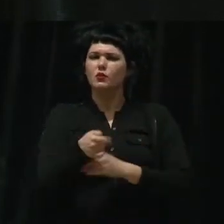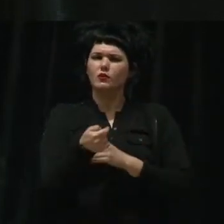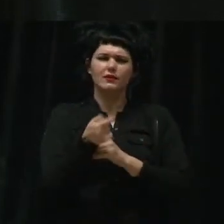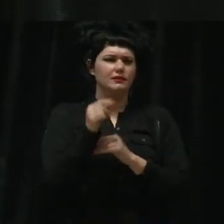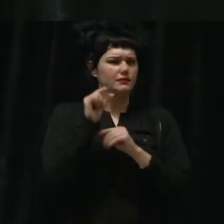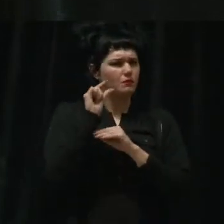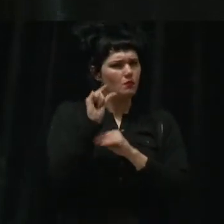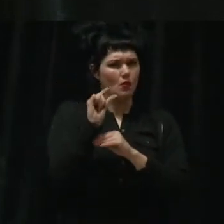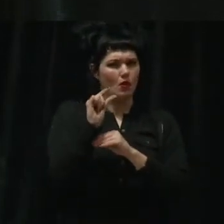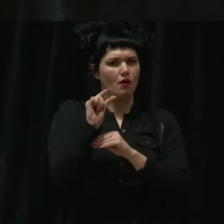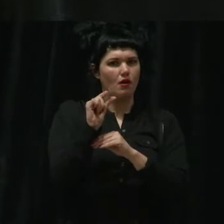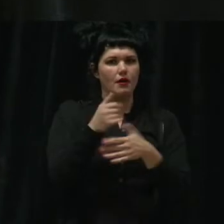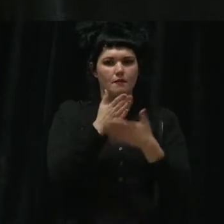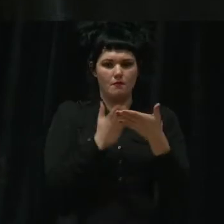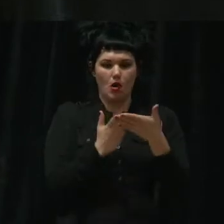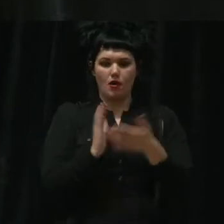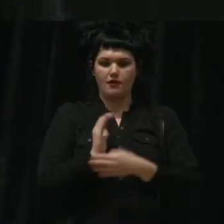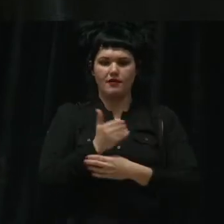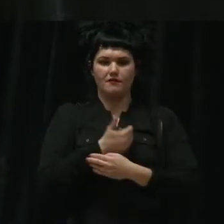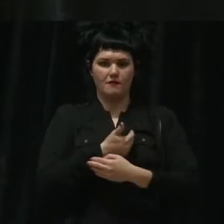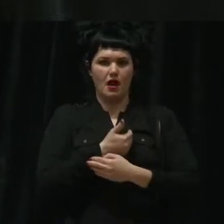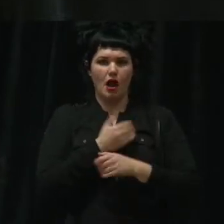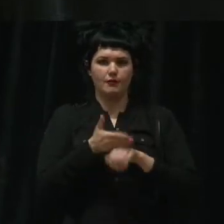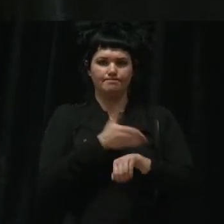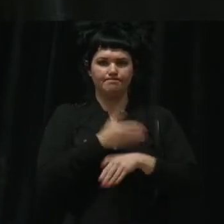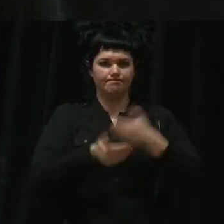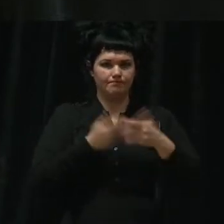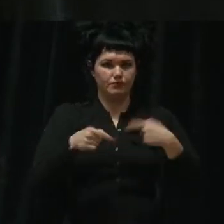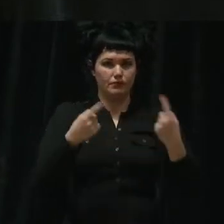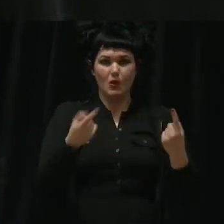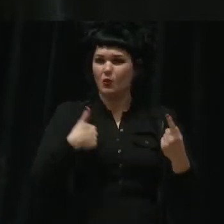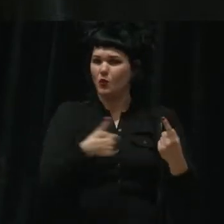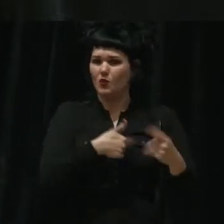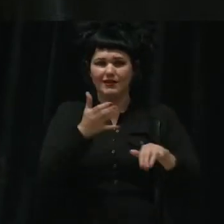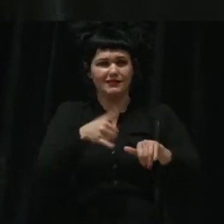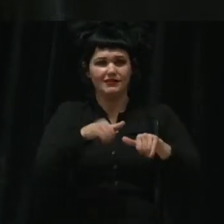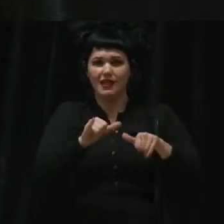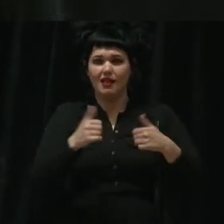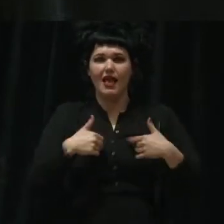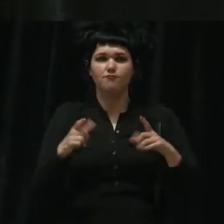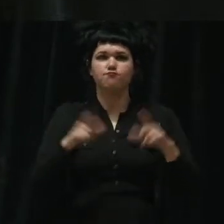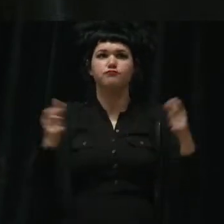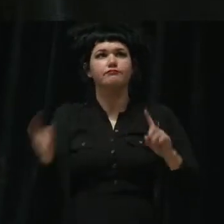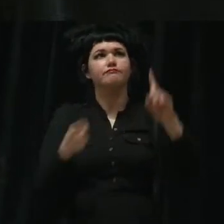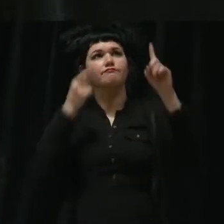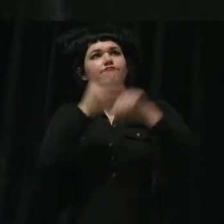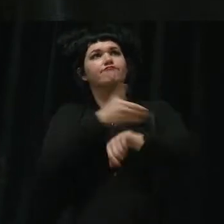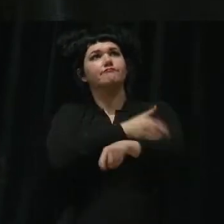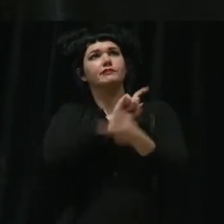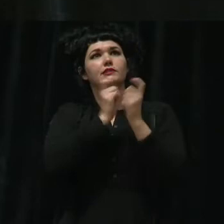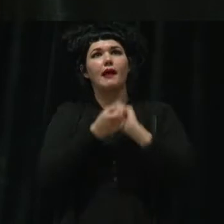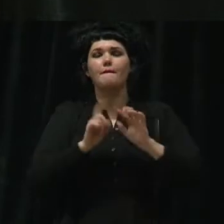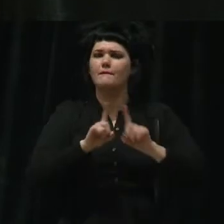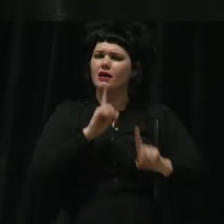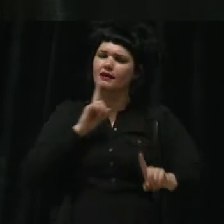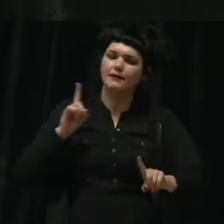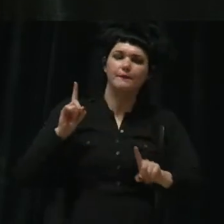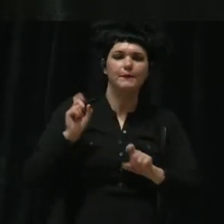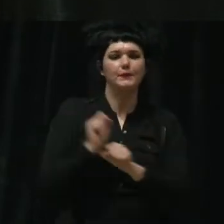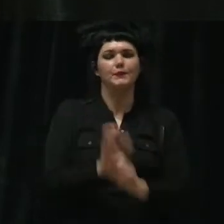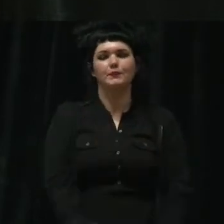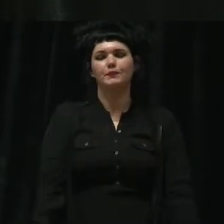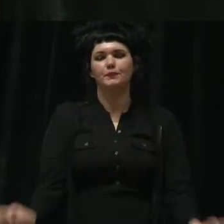part of where we are. We still have a ways to go, but it is